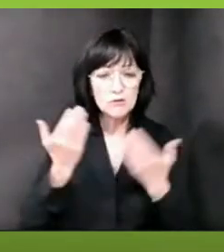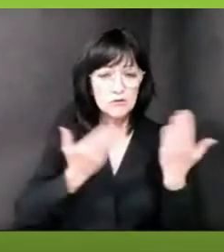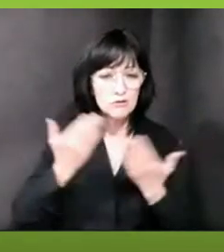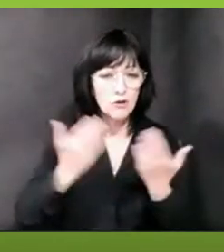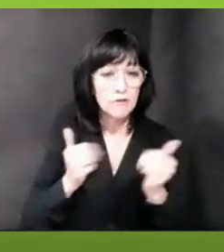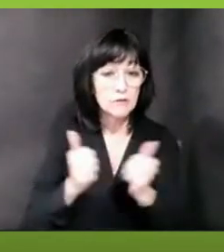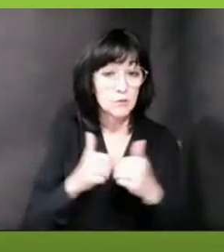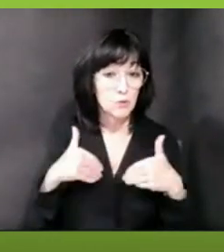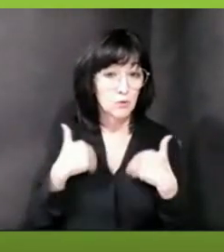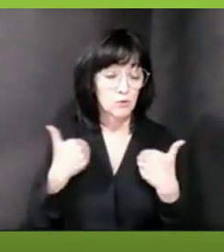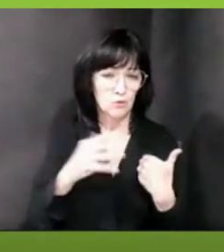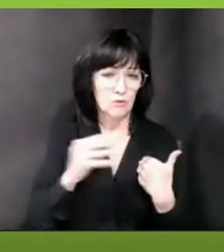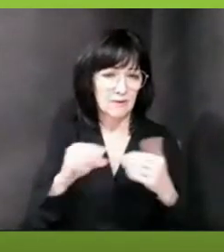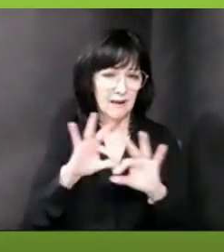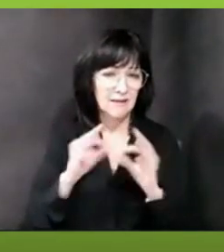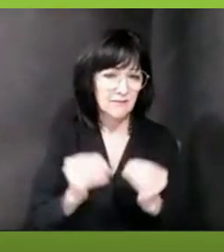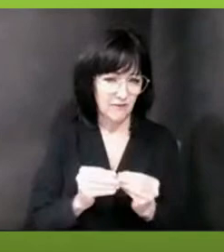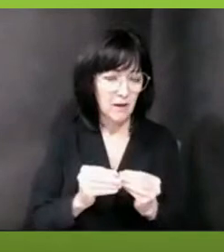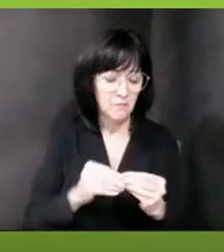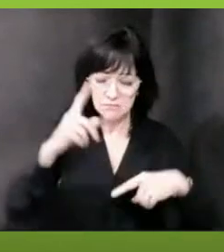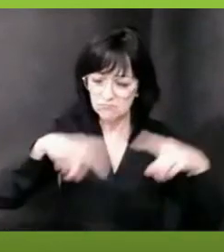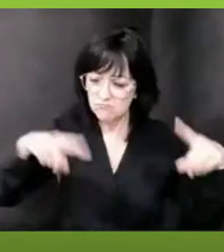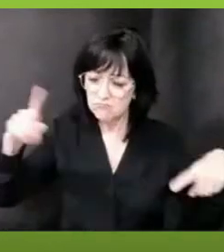and families in a variety of settings.